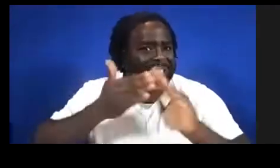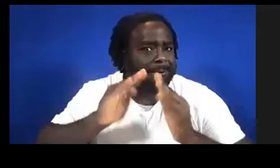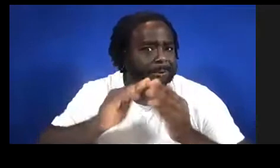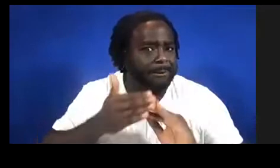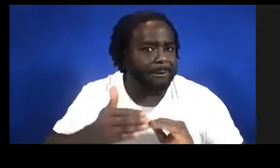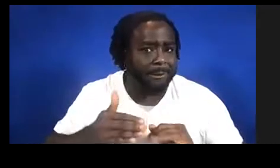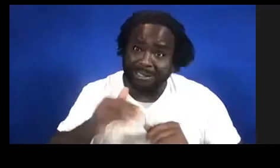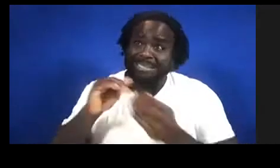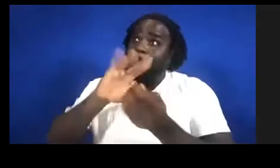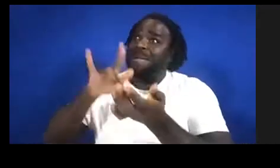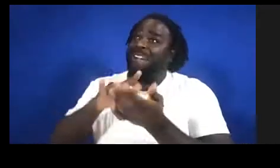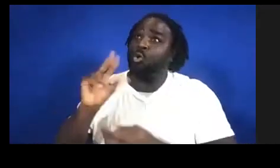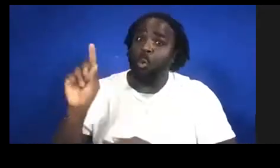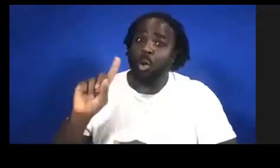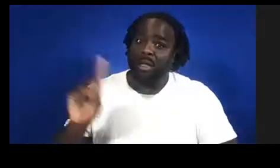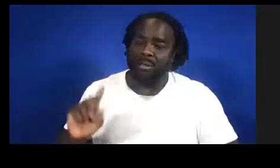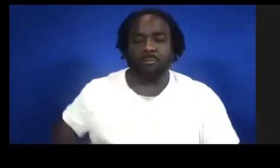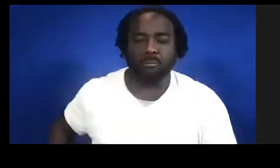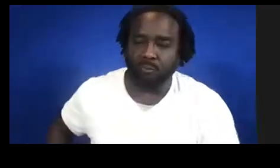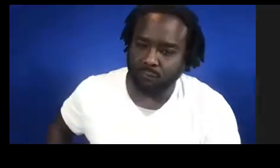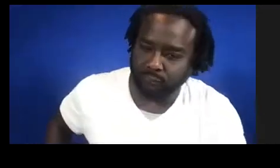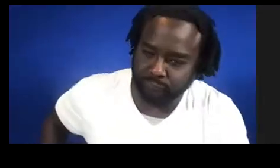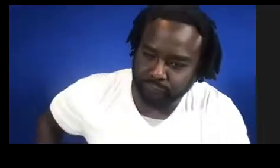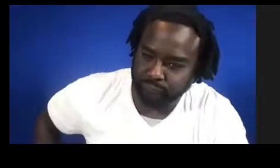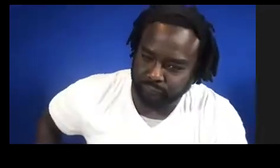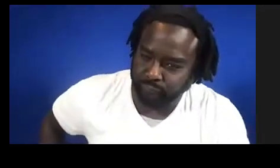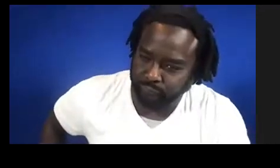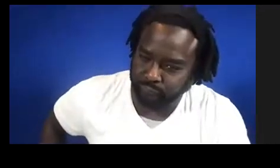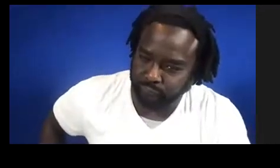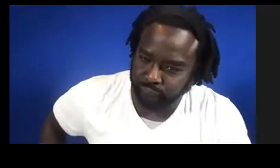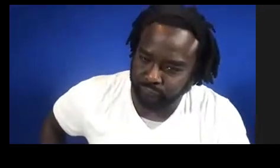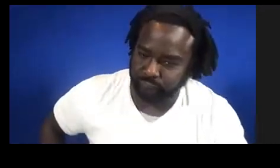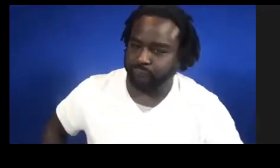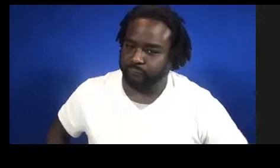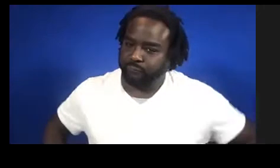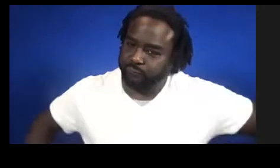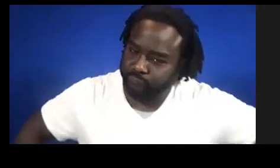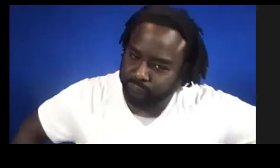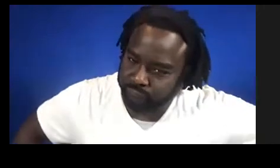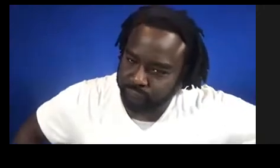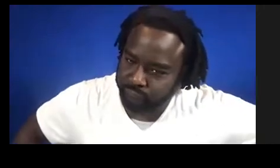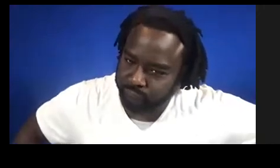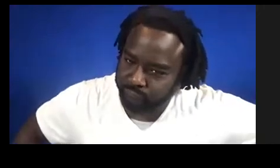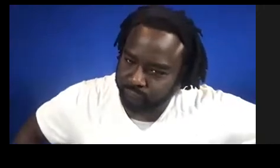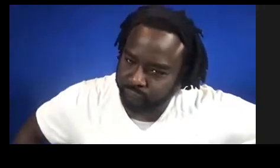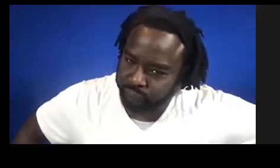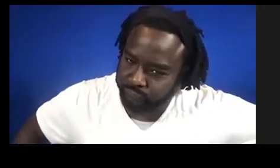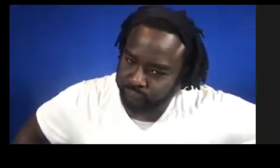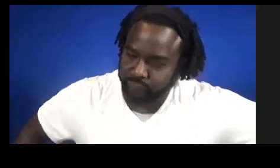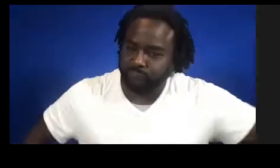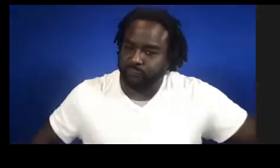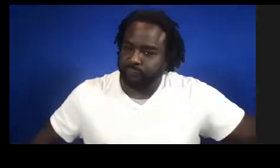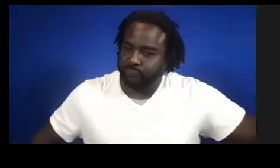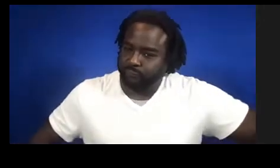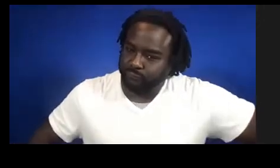a black, deaf man from the city in the middle of nowhere. Tell me how that worked. Make that one